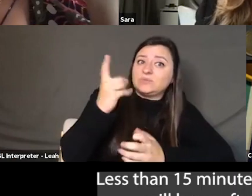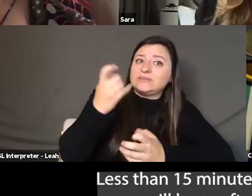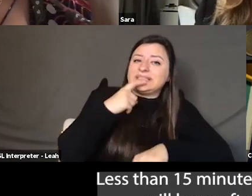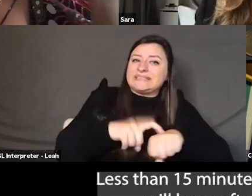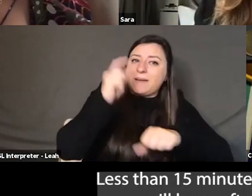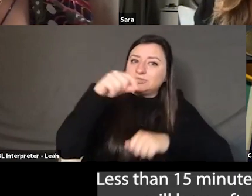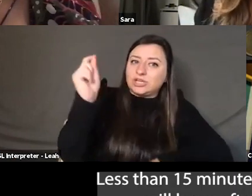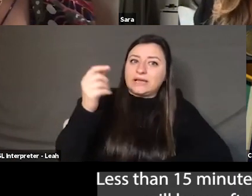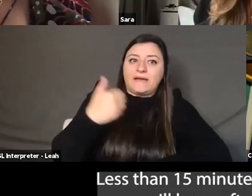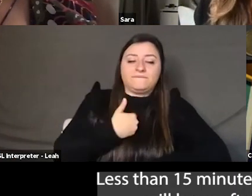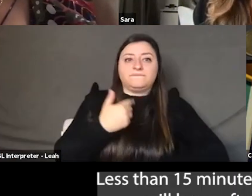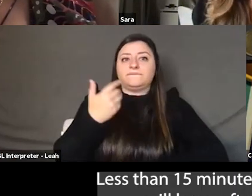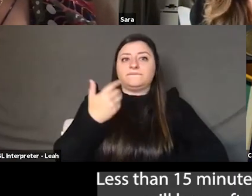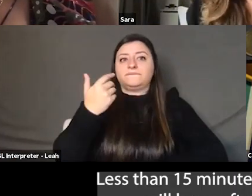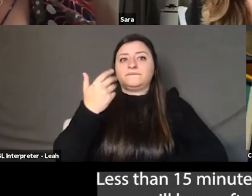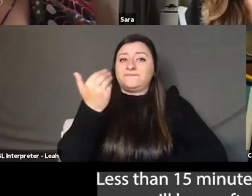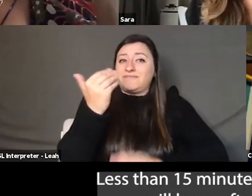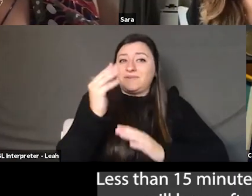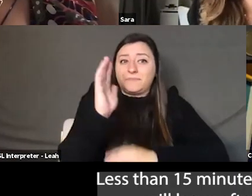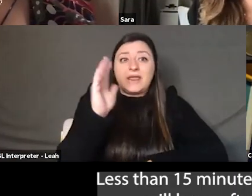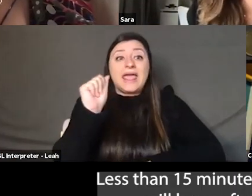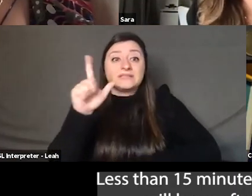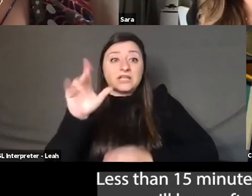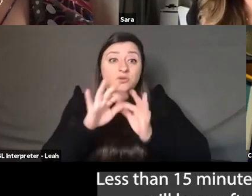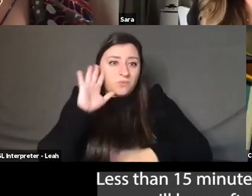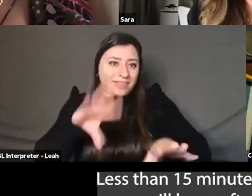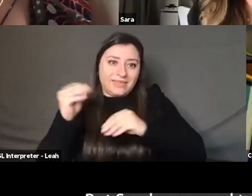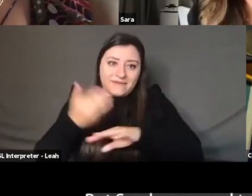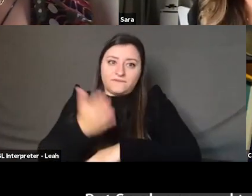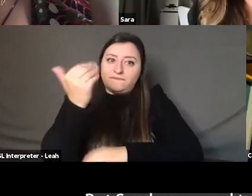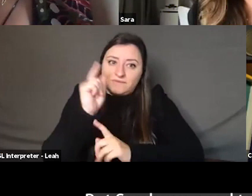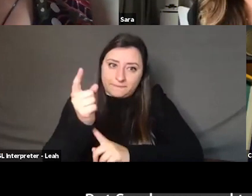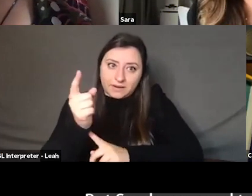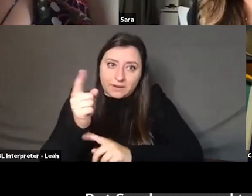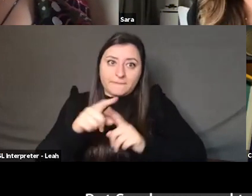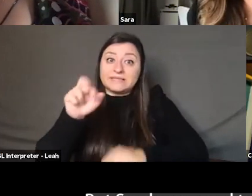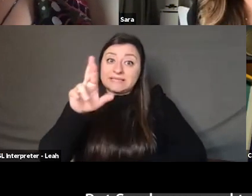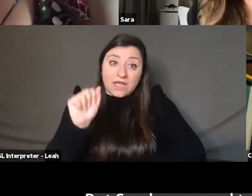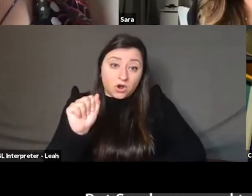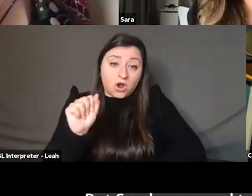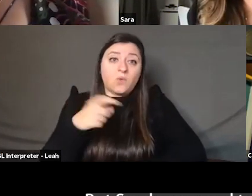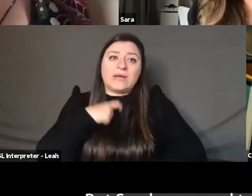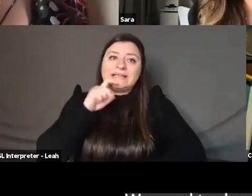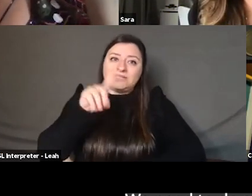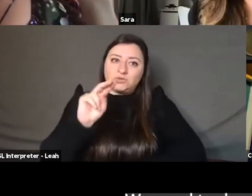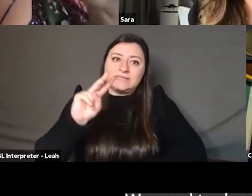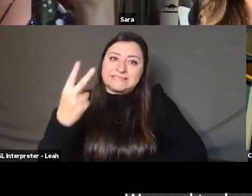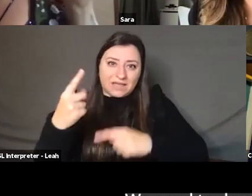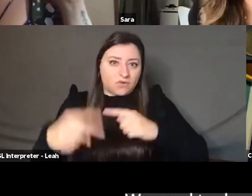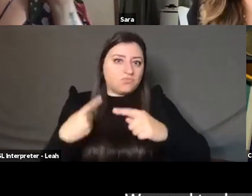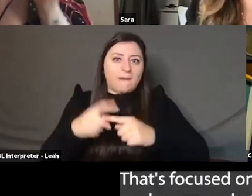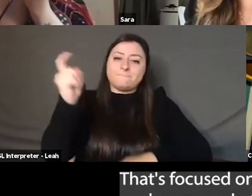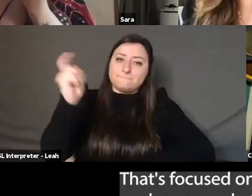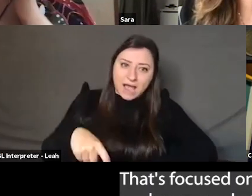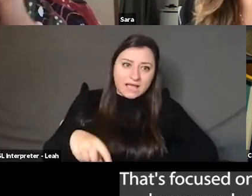check, less than 15 minutes. ASL interpreters will leave after 15 minutes. But Sarah, we need to do a second round. We need to do a